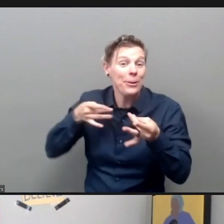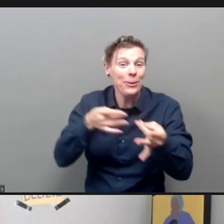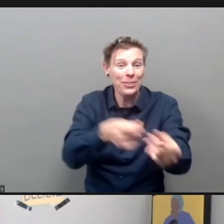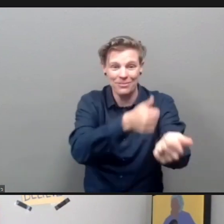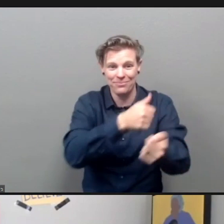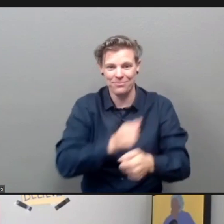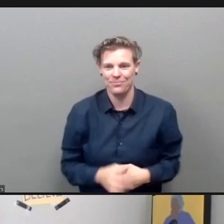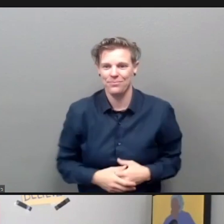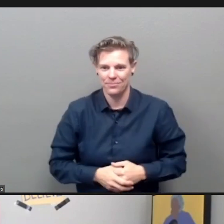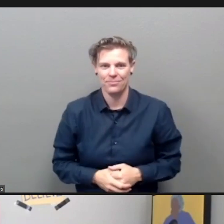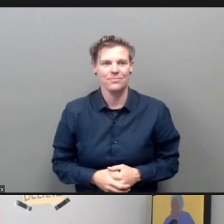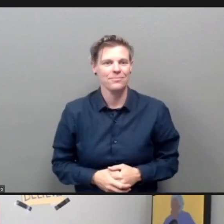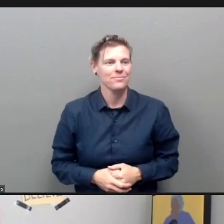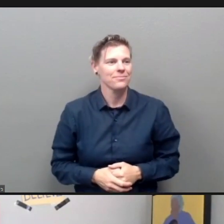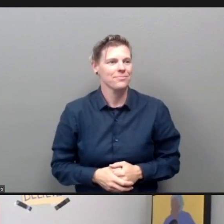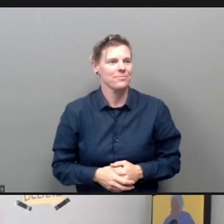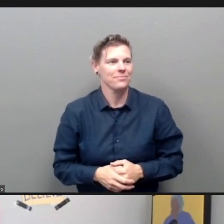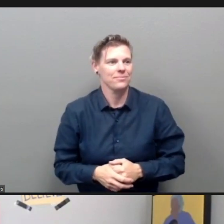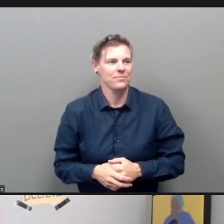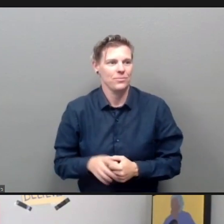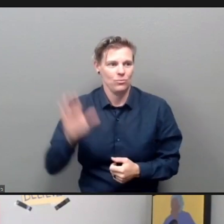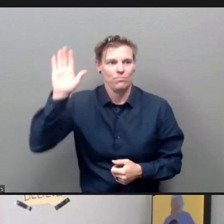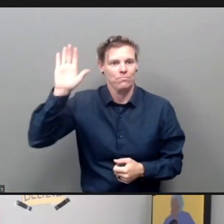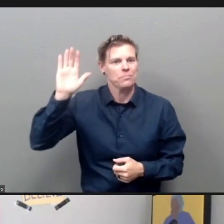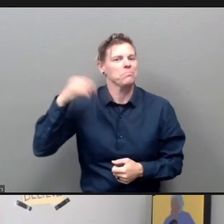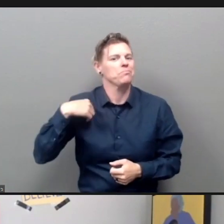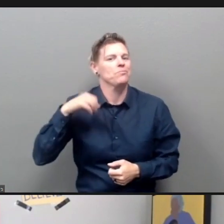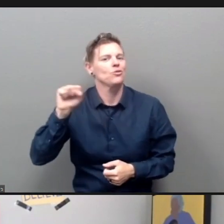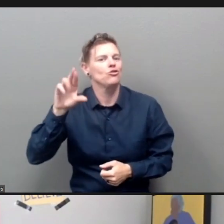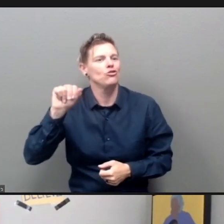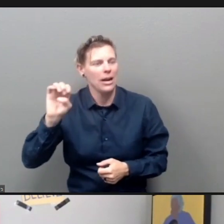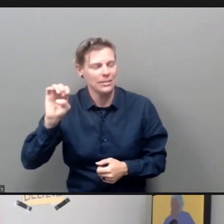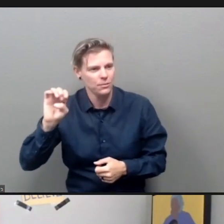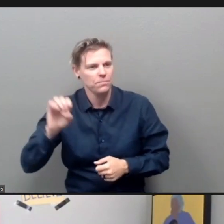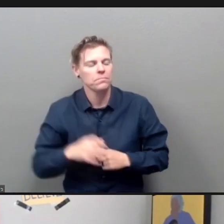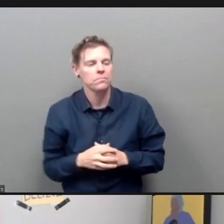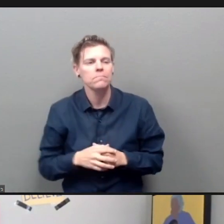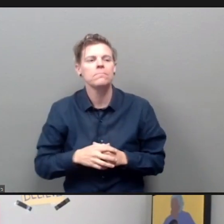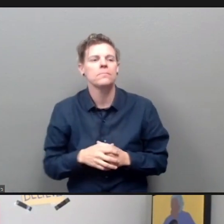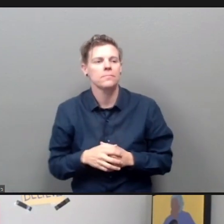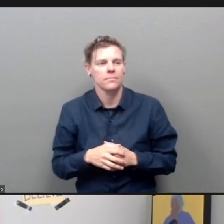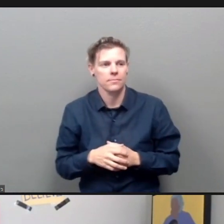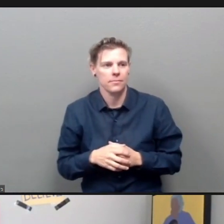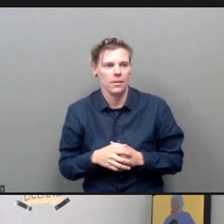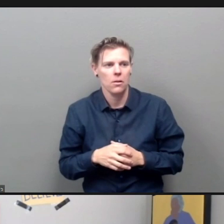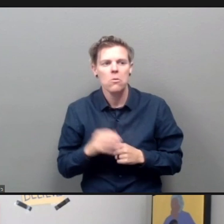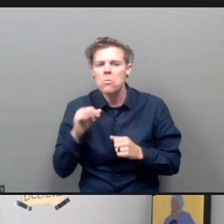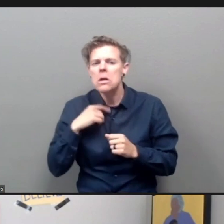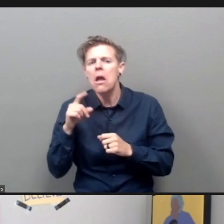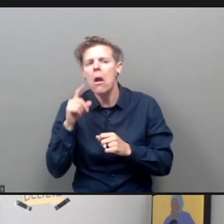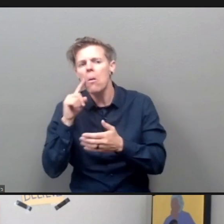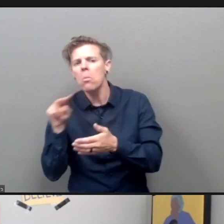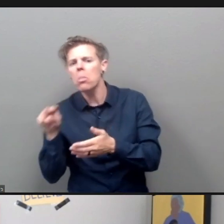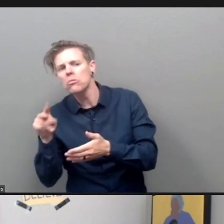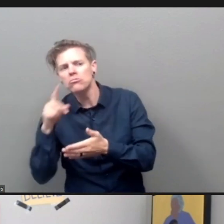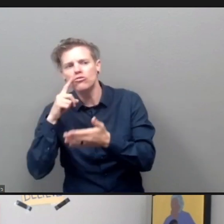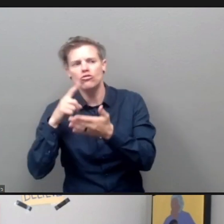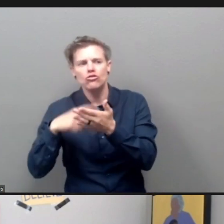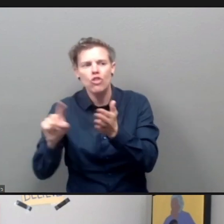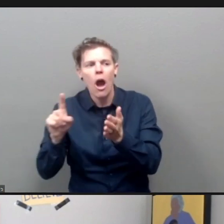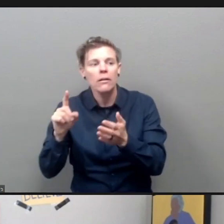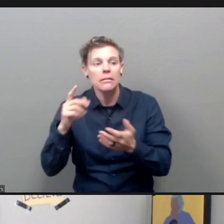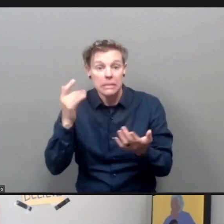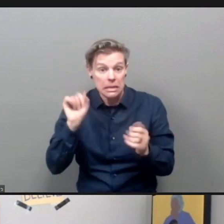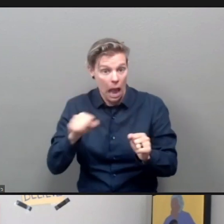We're also exploring whether we could do this in childcare centers as well, and beginning those discussions. We do